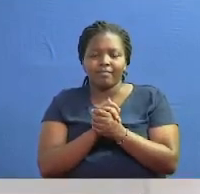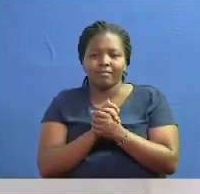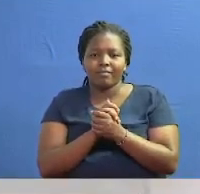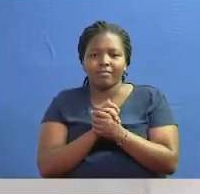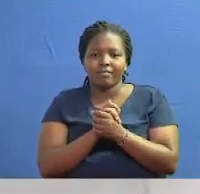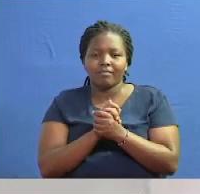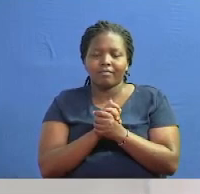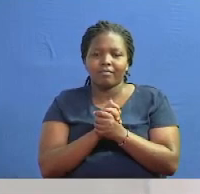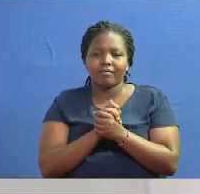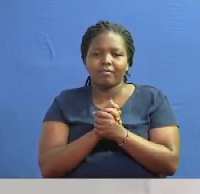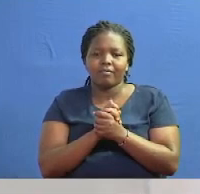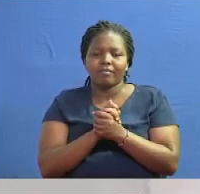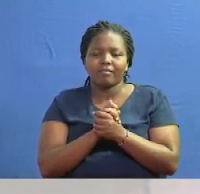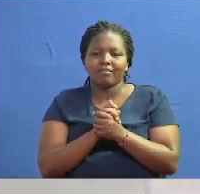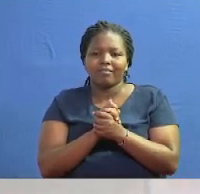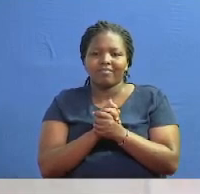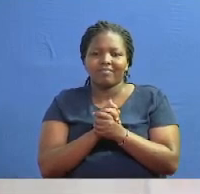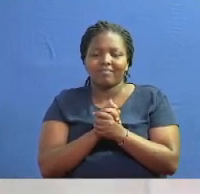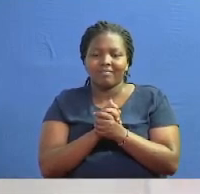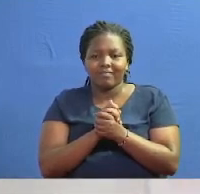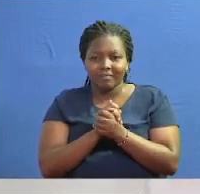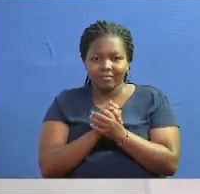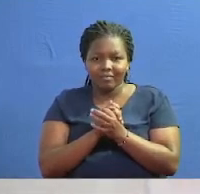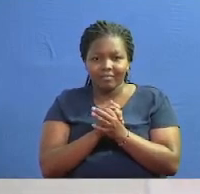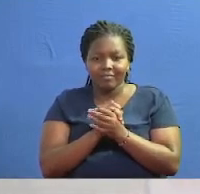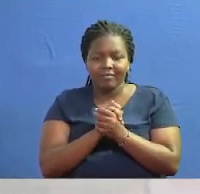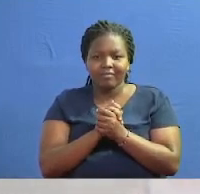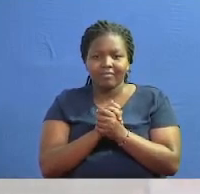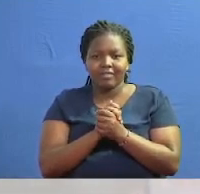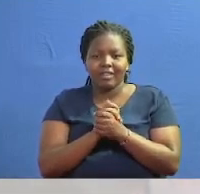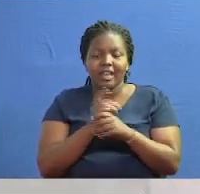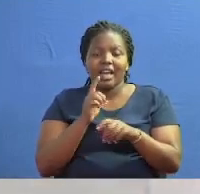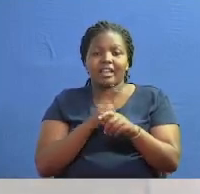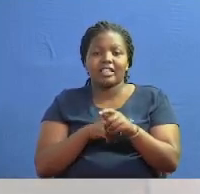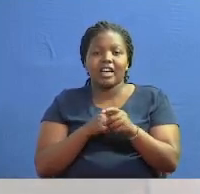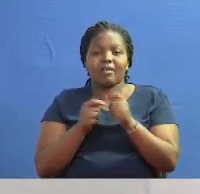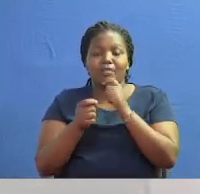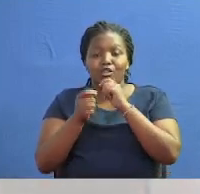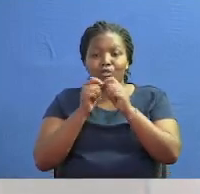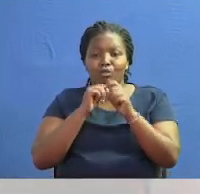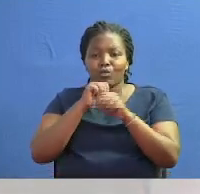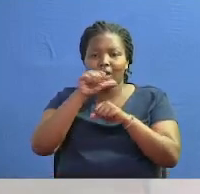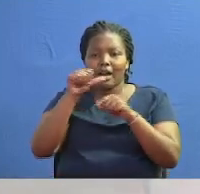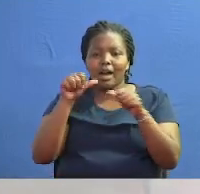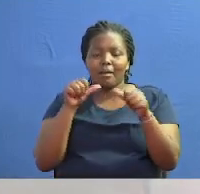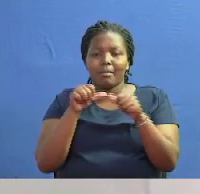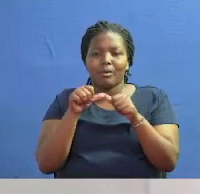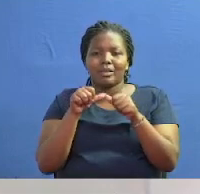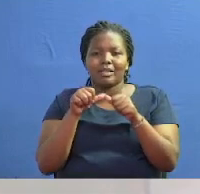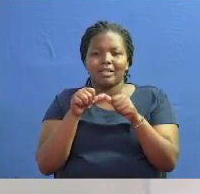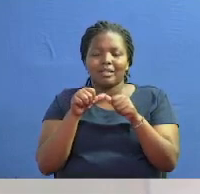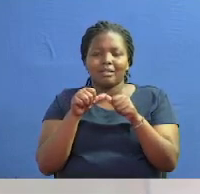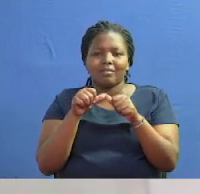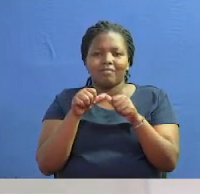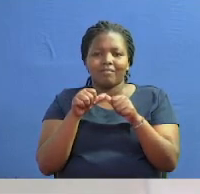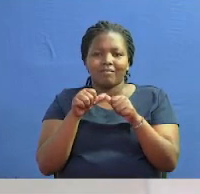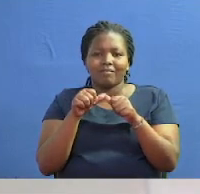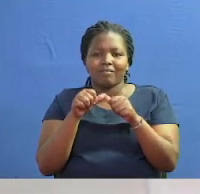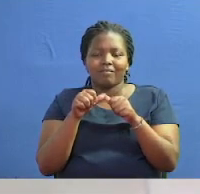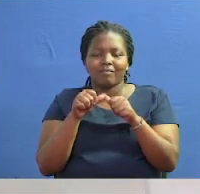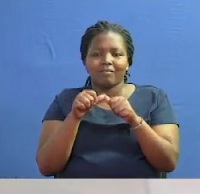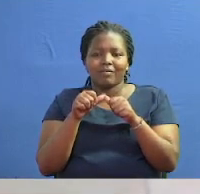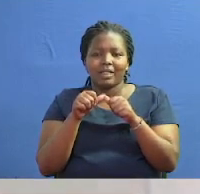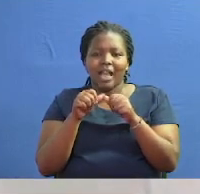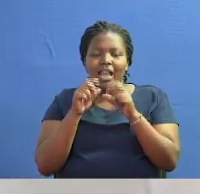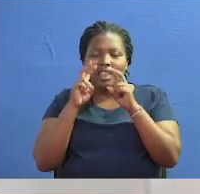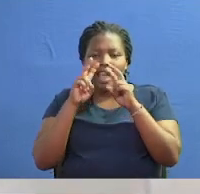infection. All right. Well, when you talk about this, the uptake, and you give us a very detailed